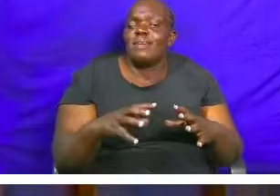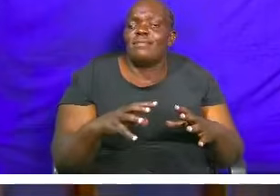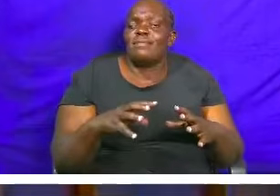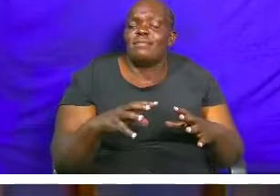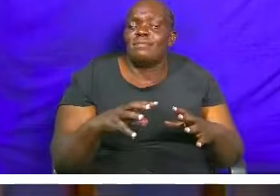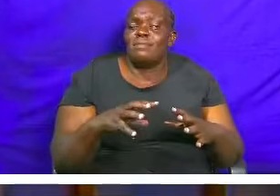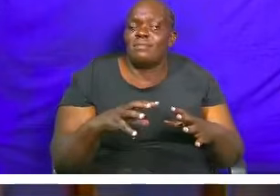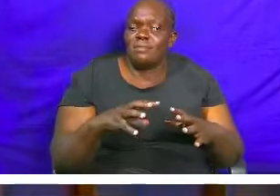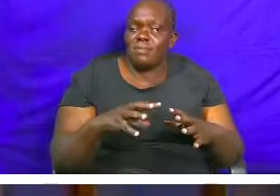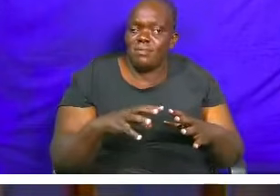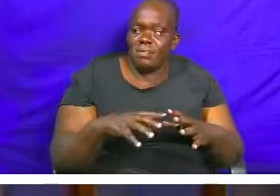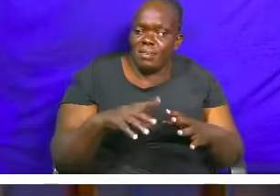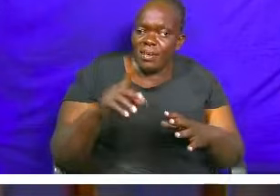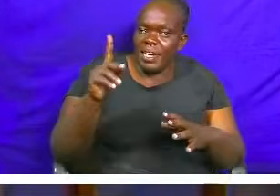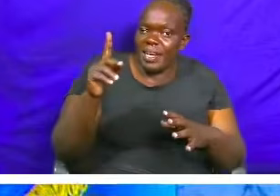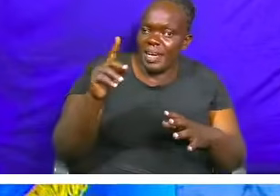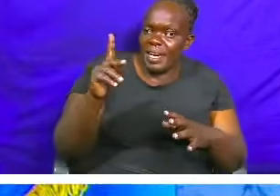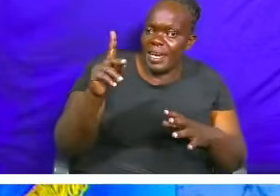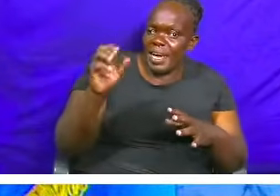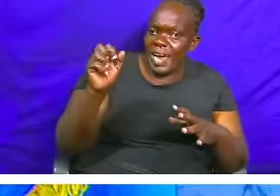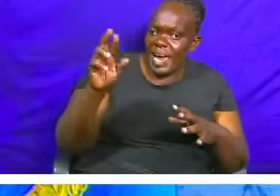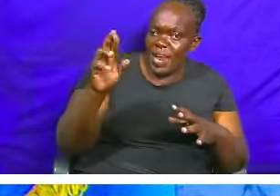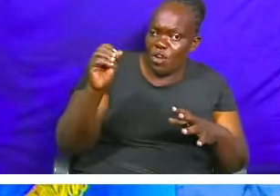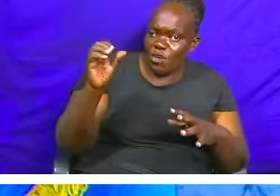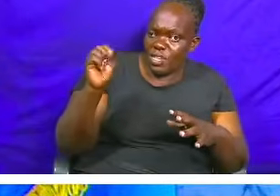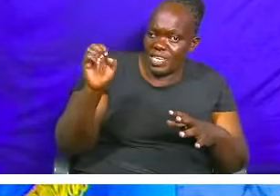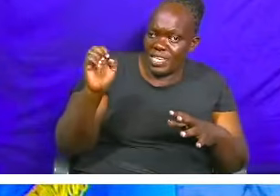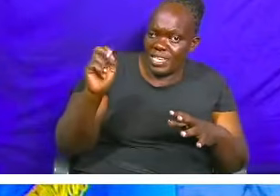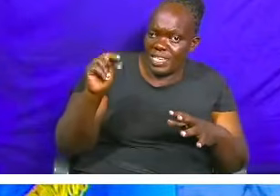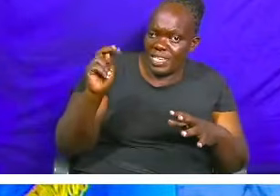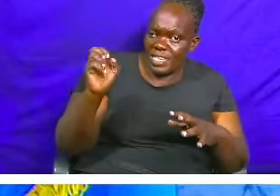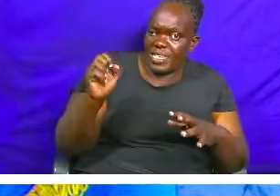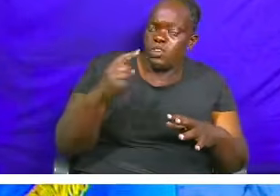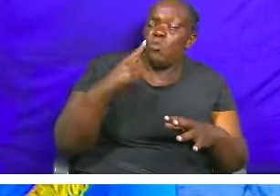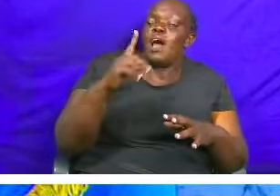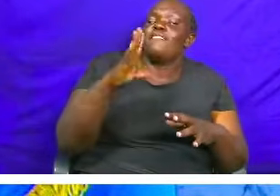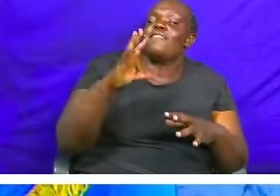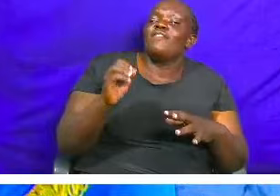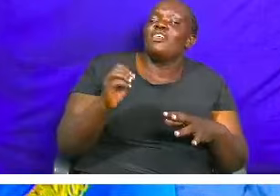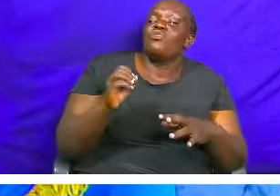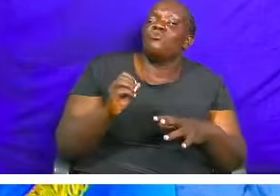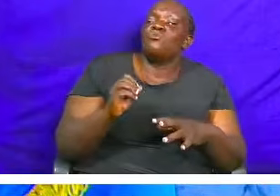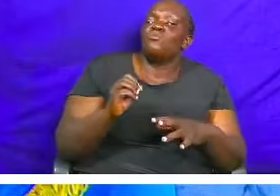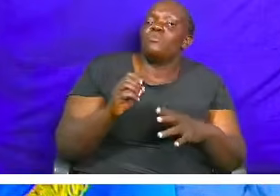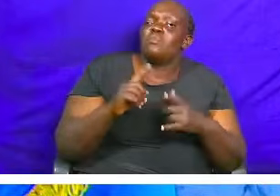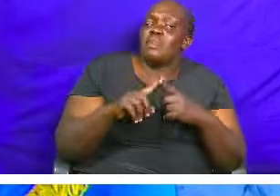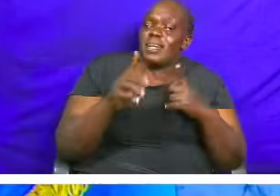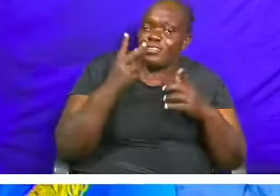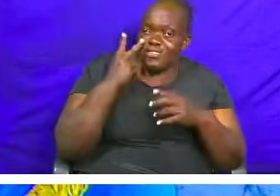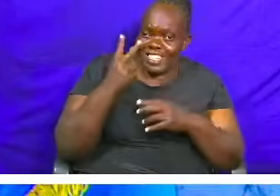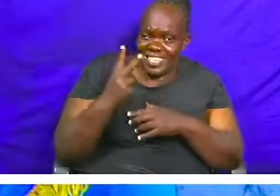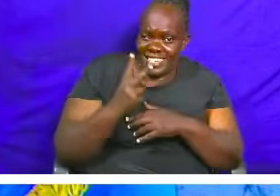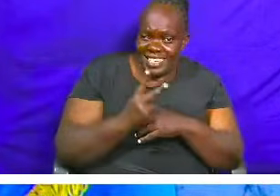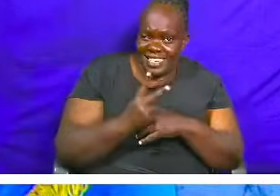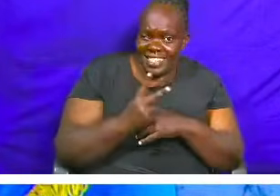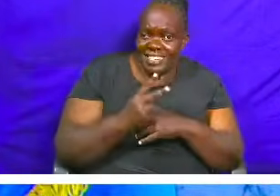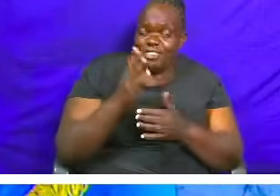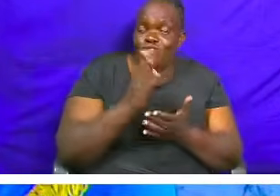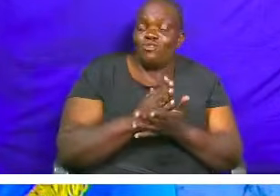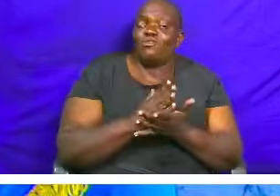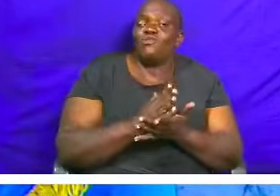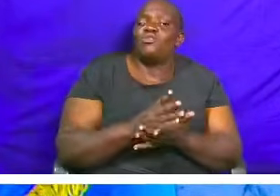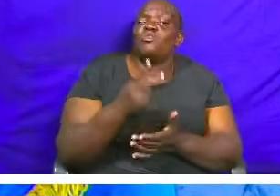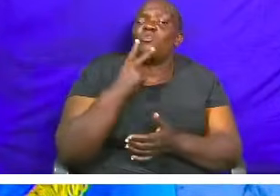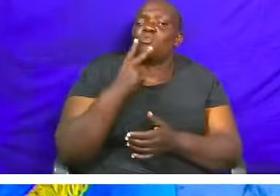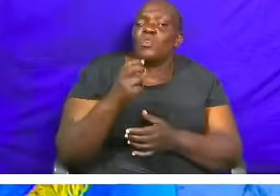kerosene? Kerosene, which is used by most Kenyans. We were at 152, but you see, the real price would have been